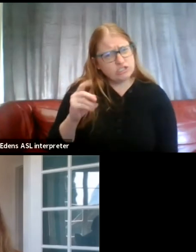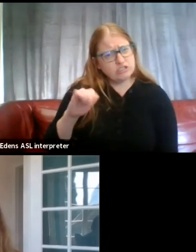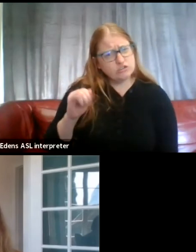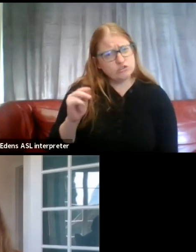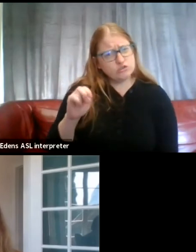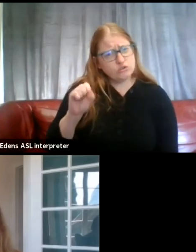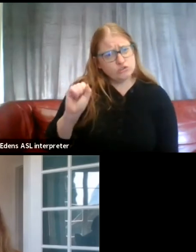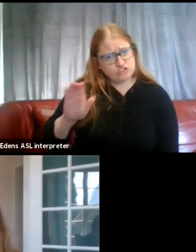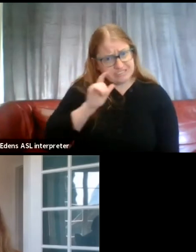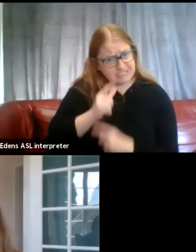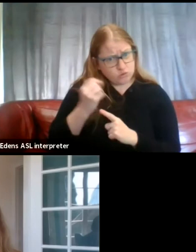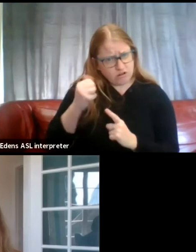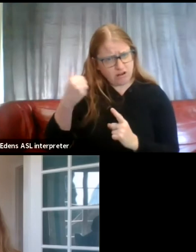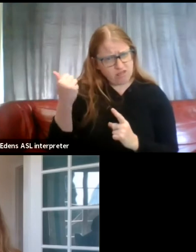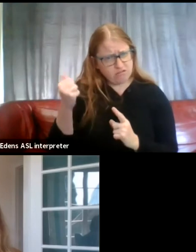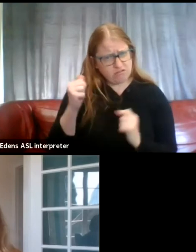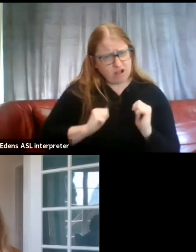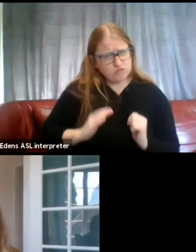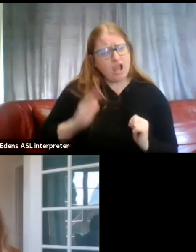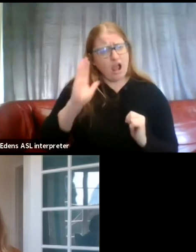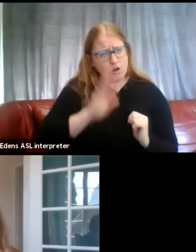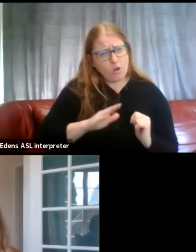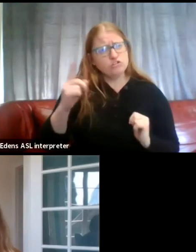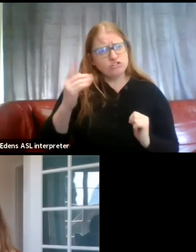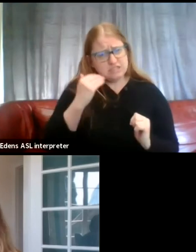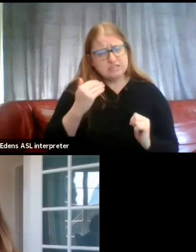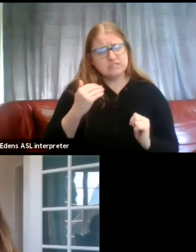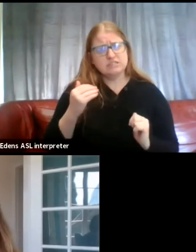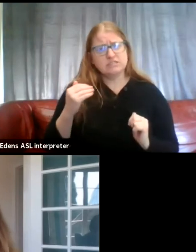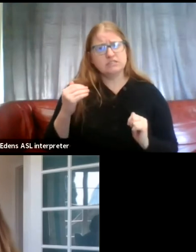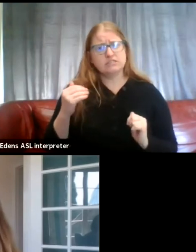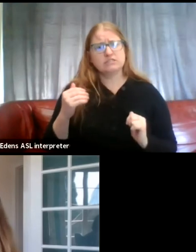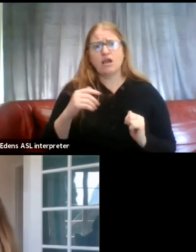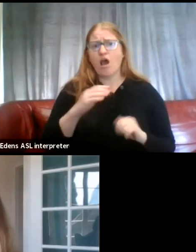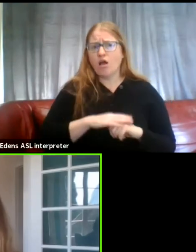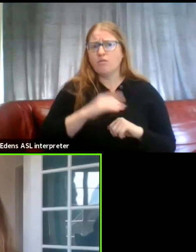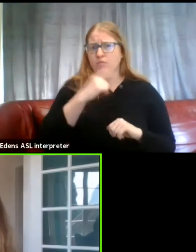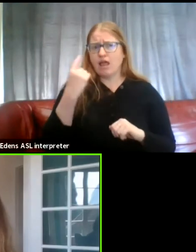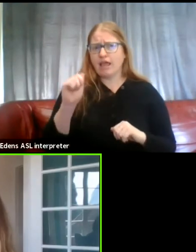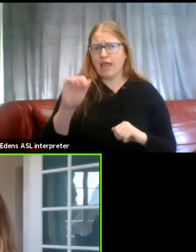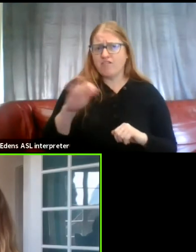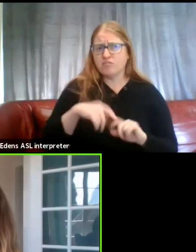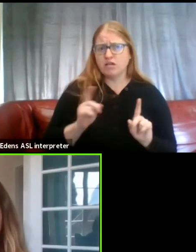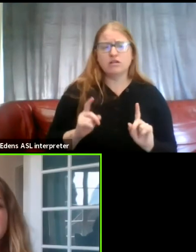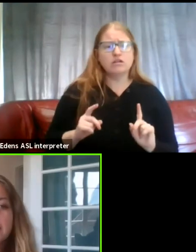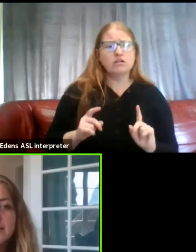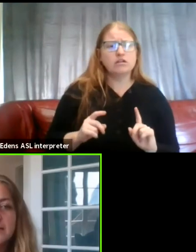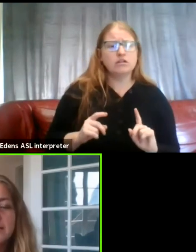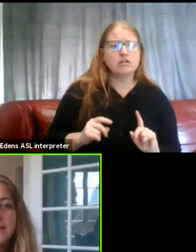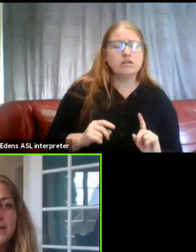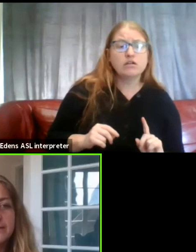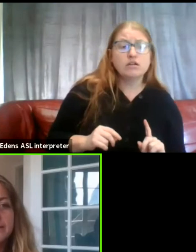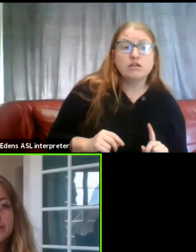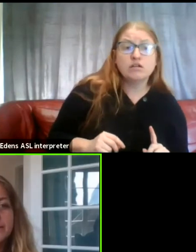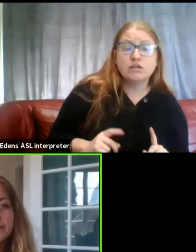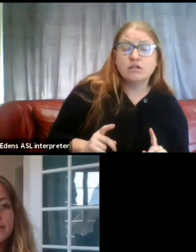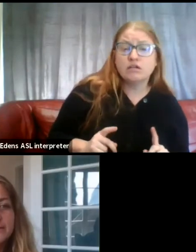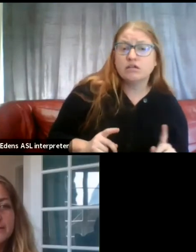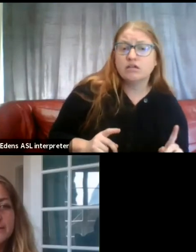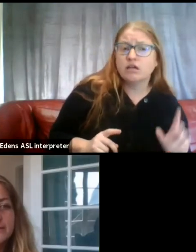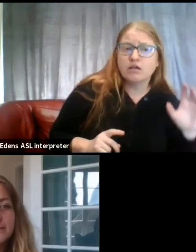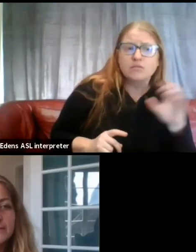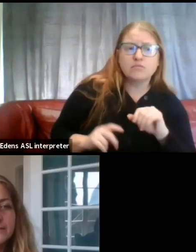show, or is it somebody else? Because I know she plays her on Black AF, but I Black thought AF she plays. But